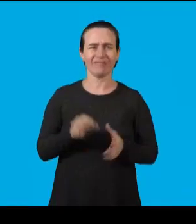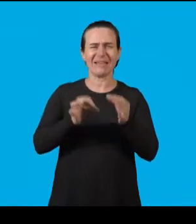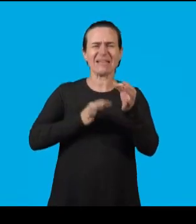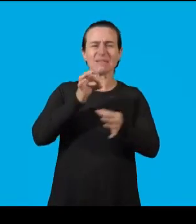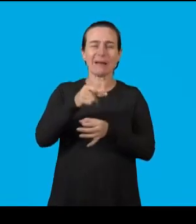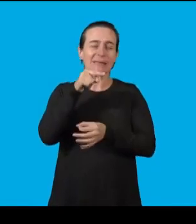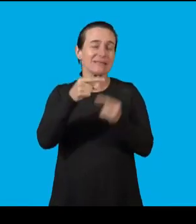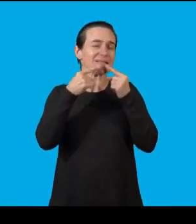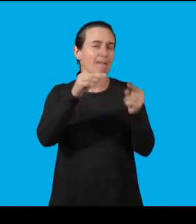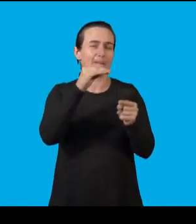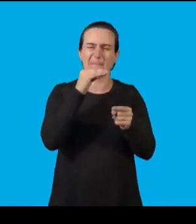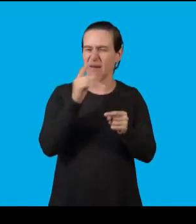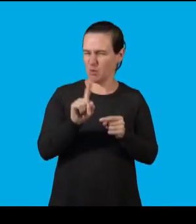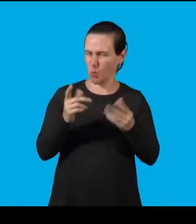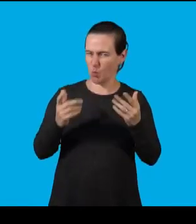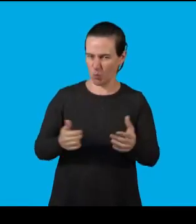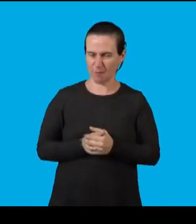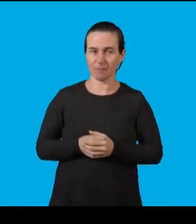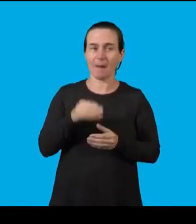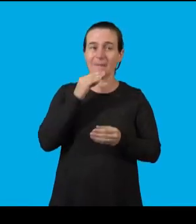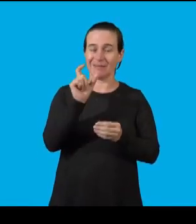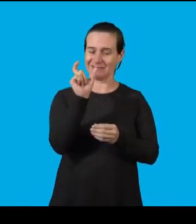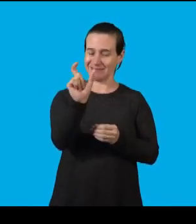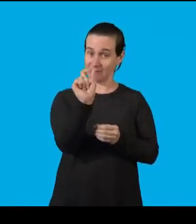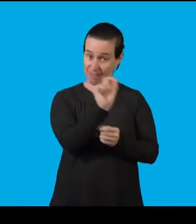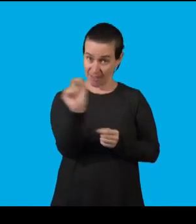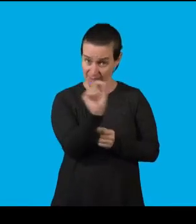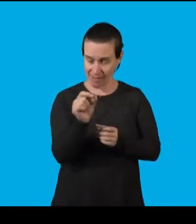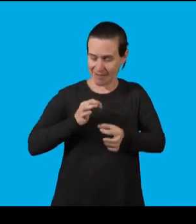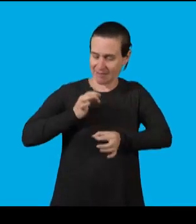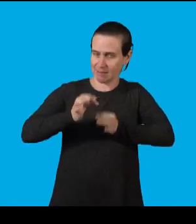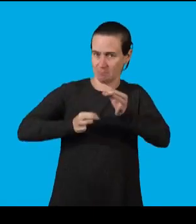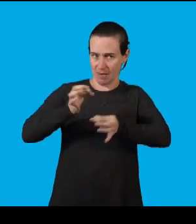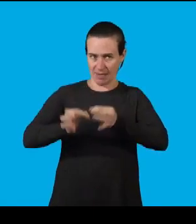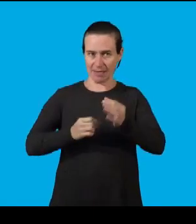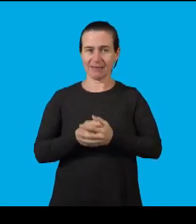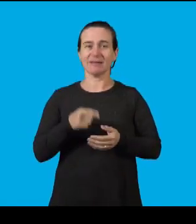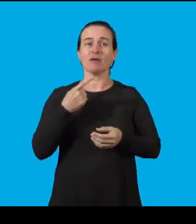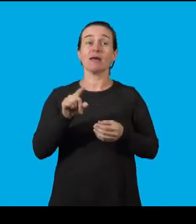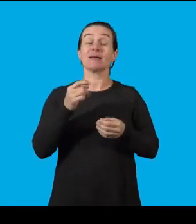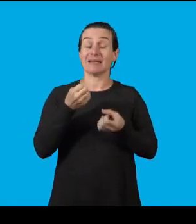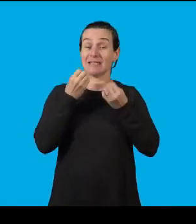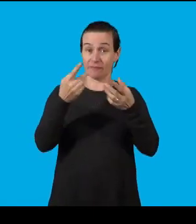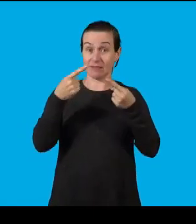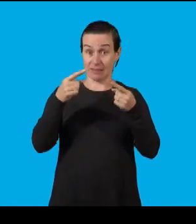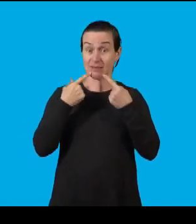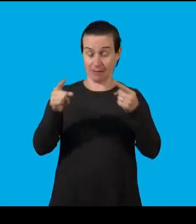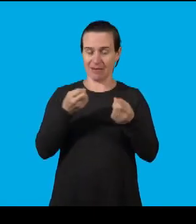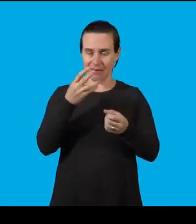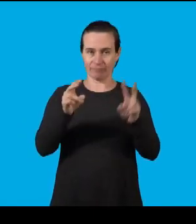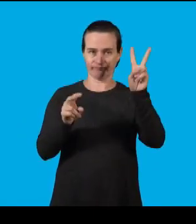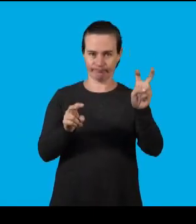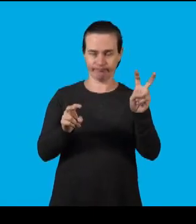Explain what is implied by the statement. So you're explaining, okay, and they give you a statement from the source.